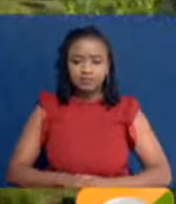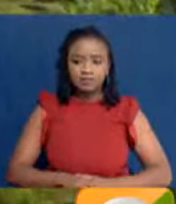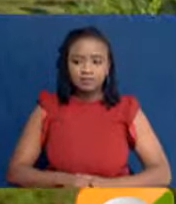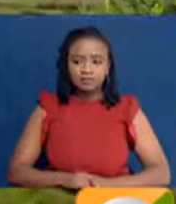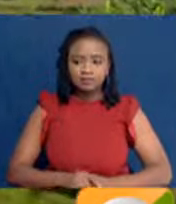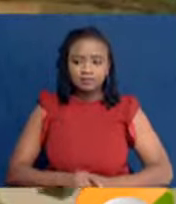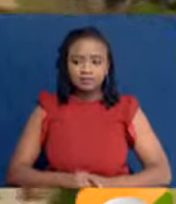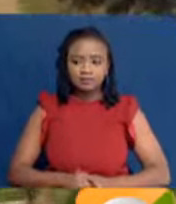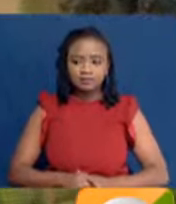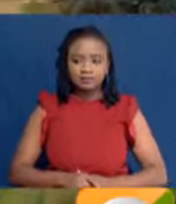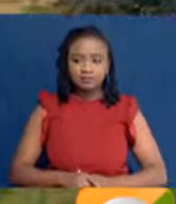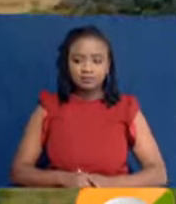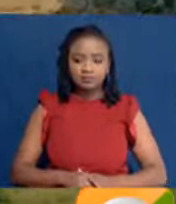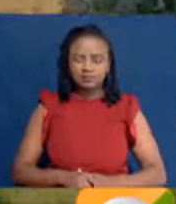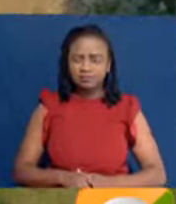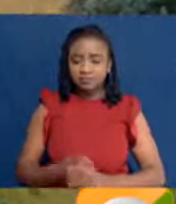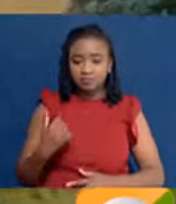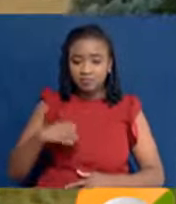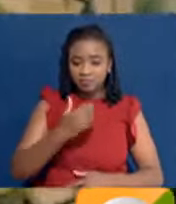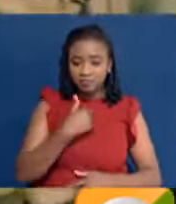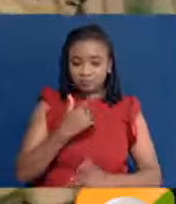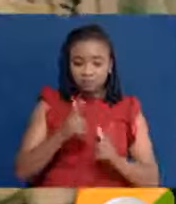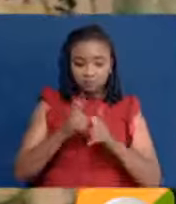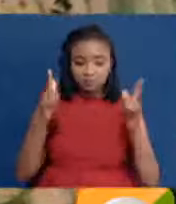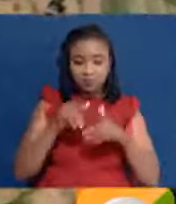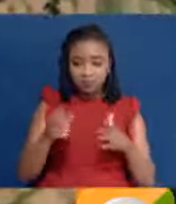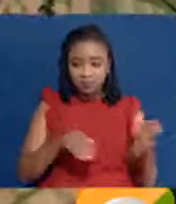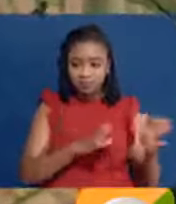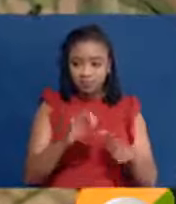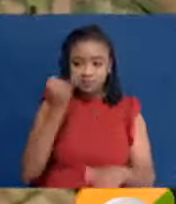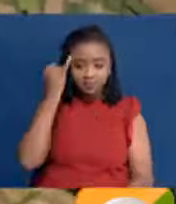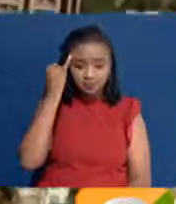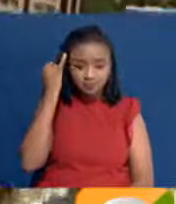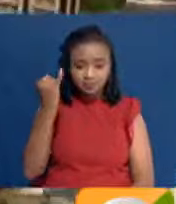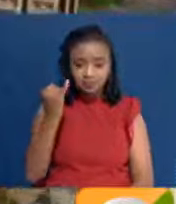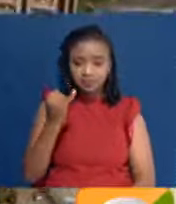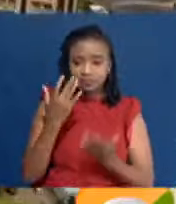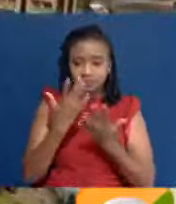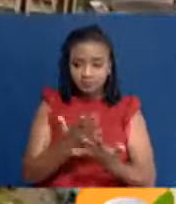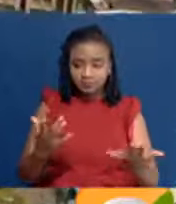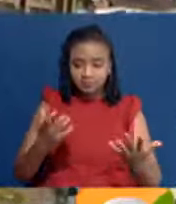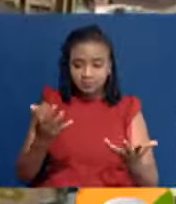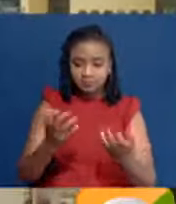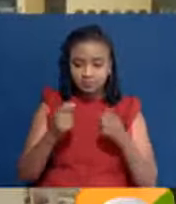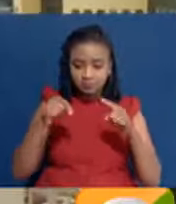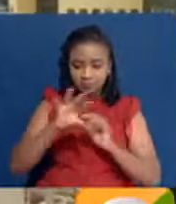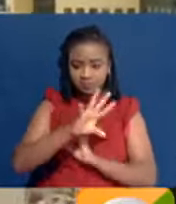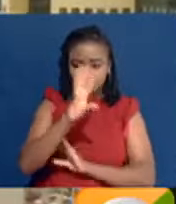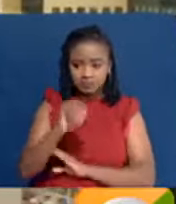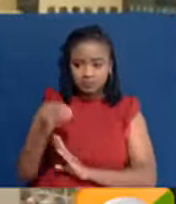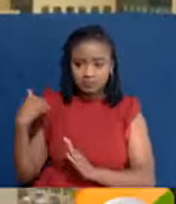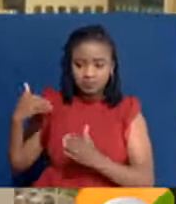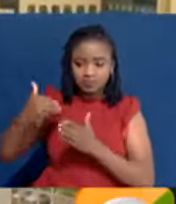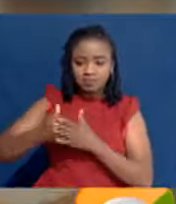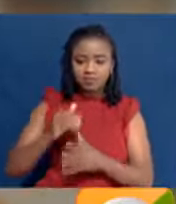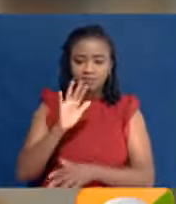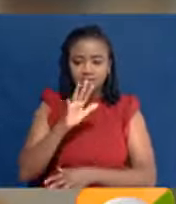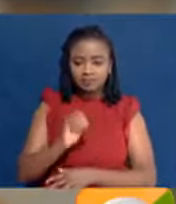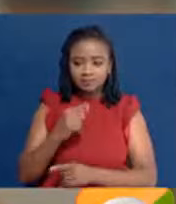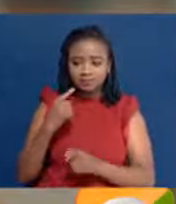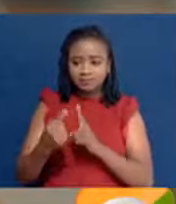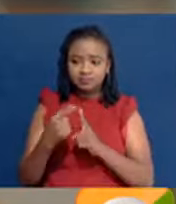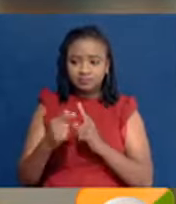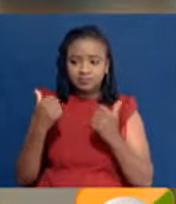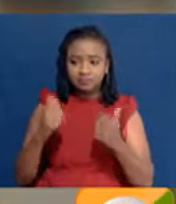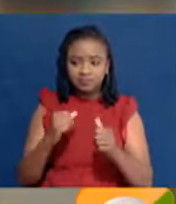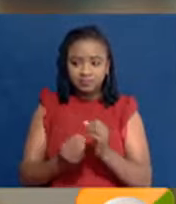great opportunity, because imagine this, the infrastructure that's needed for Africa in the next 50 years has not yet been built. Earlier